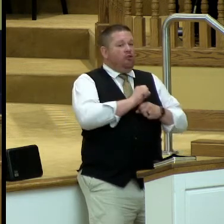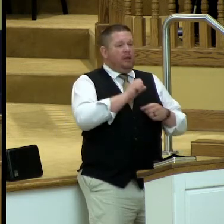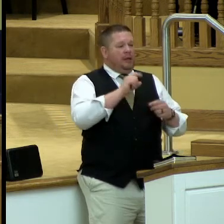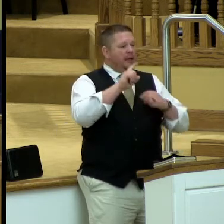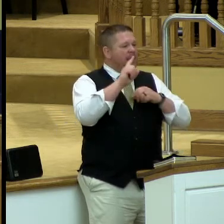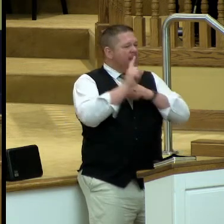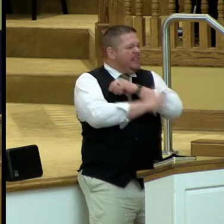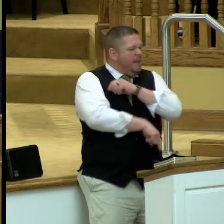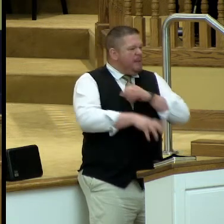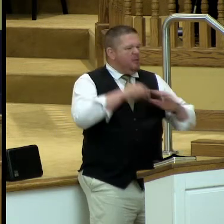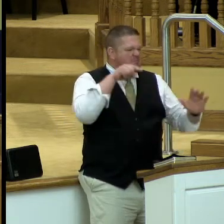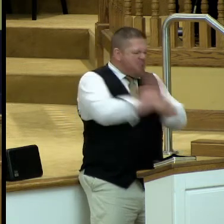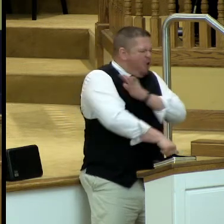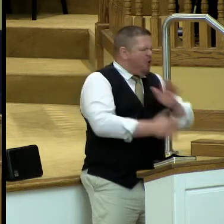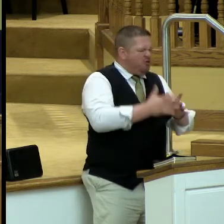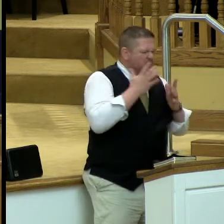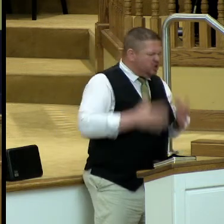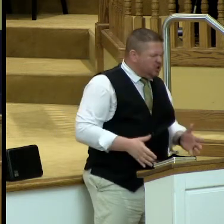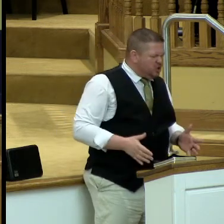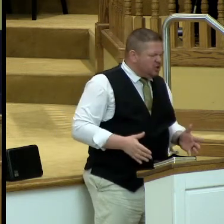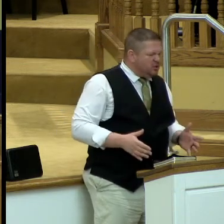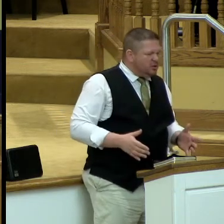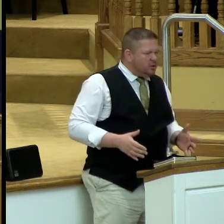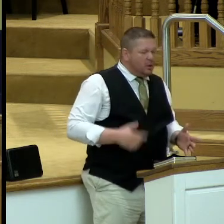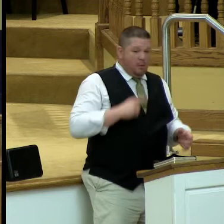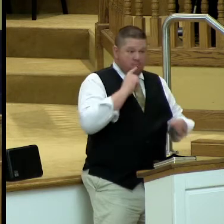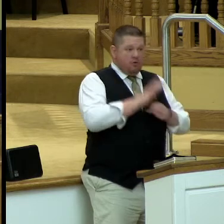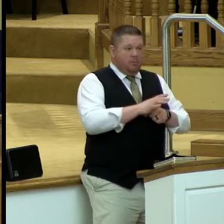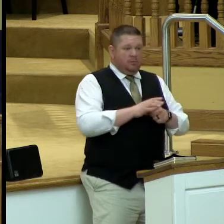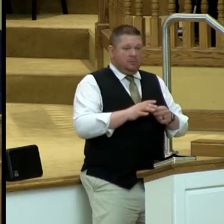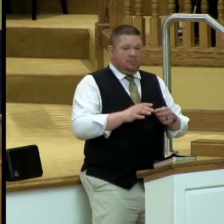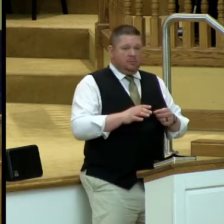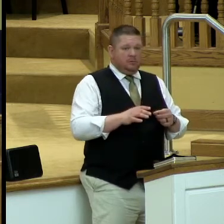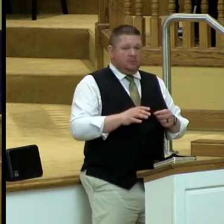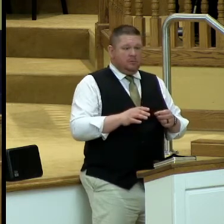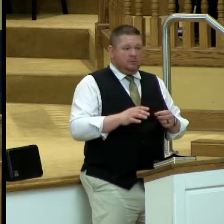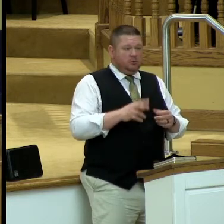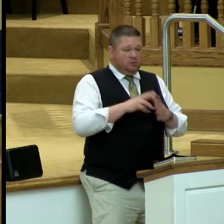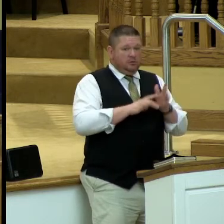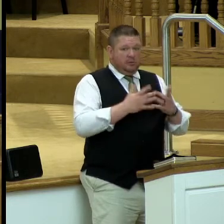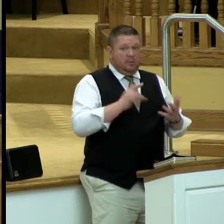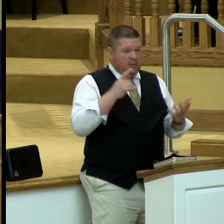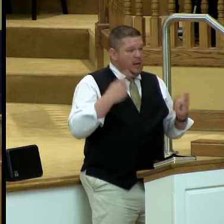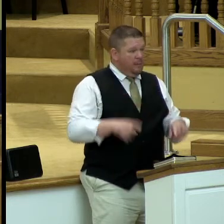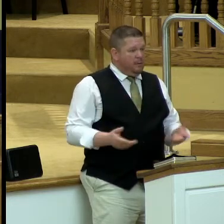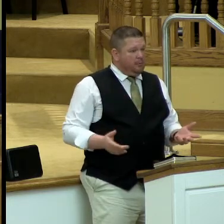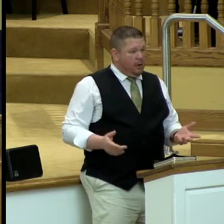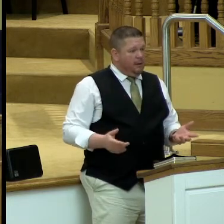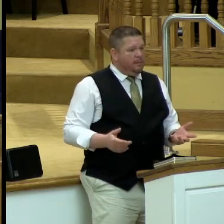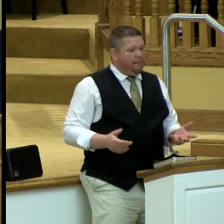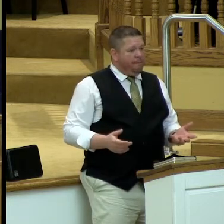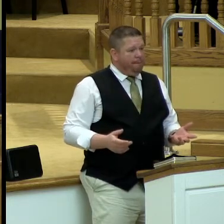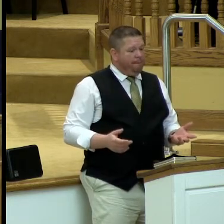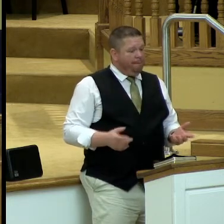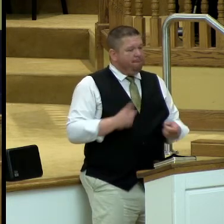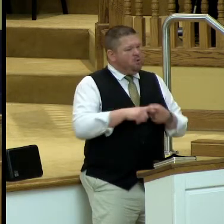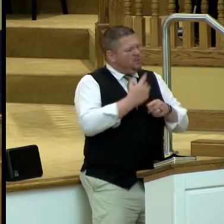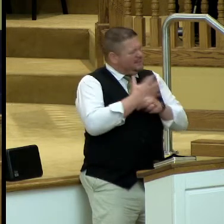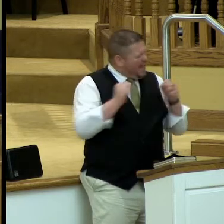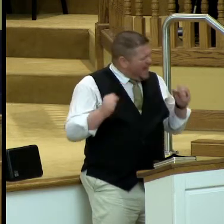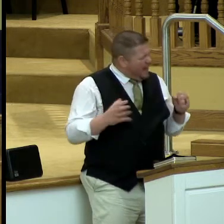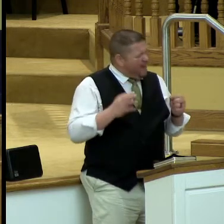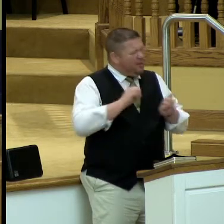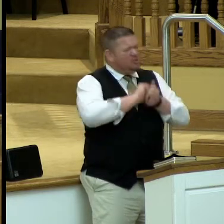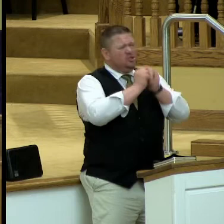literally condemning and murdering Christians. I promise y'all, it sounds horrible, right? Read the Bible, it really did happen. To getting